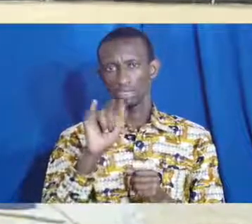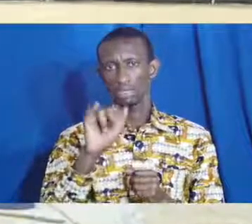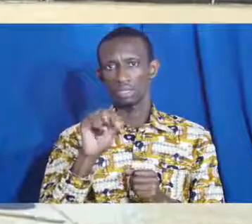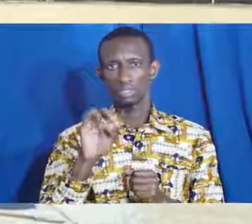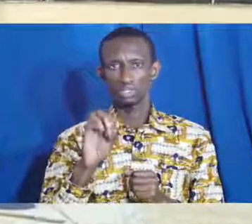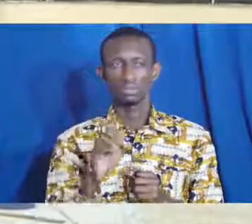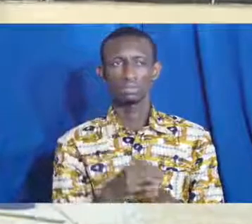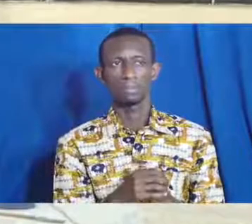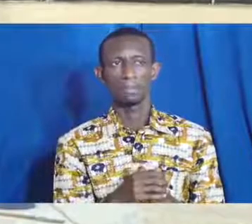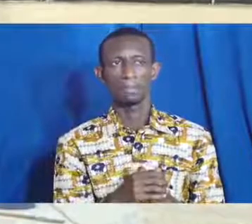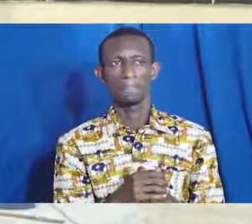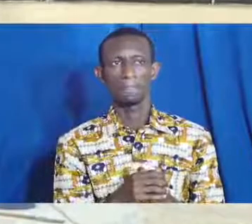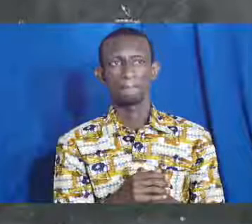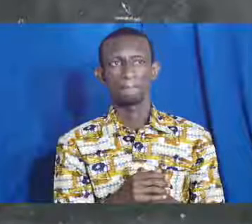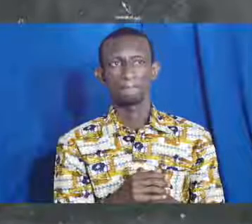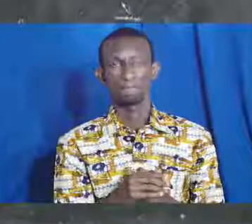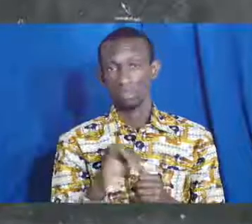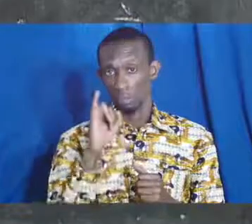For each reaction, identify